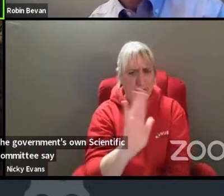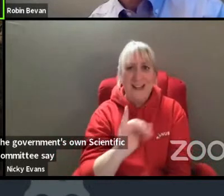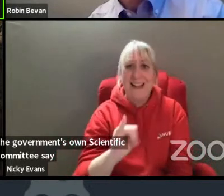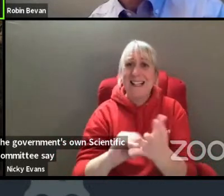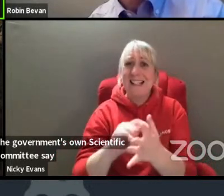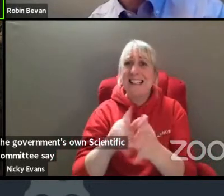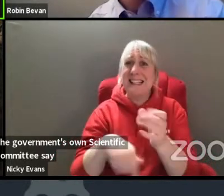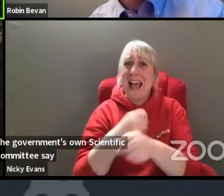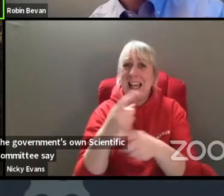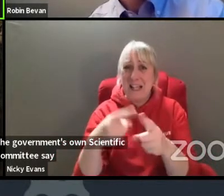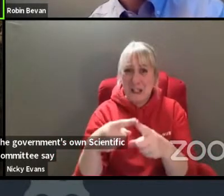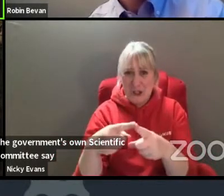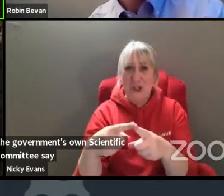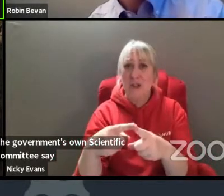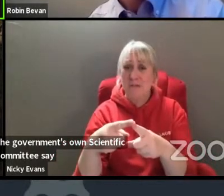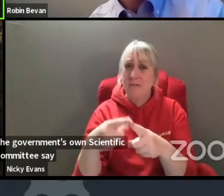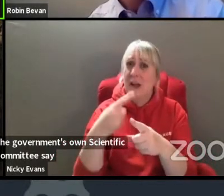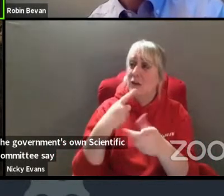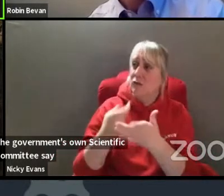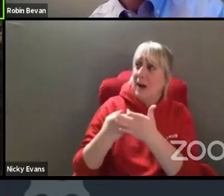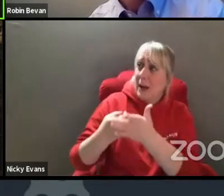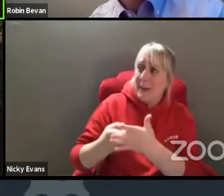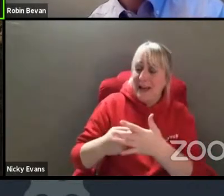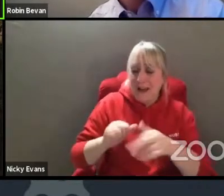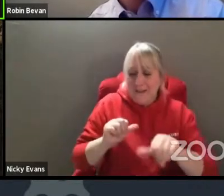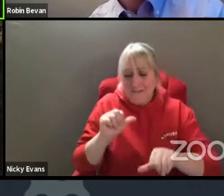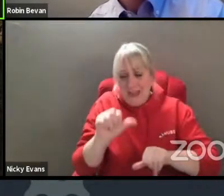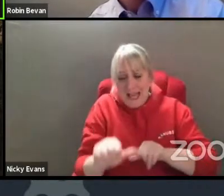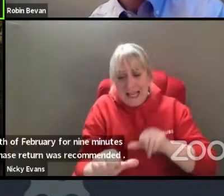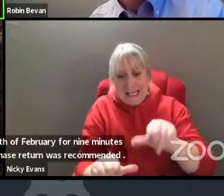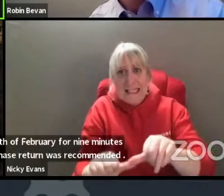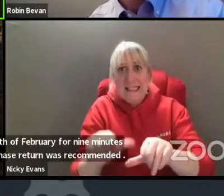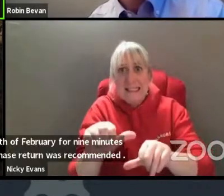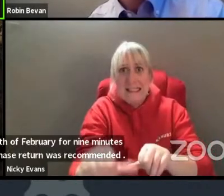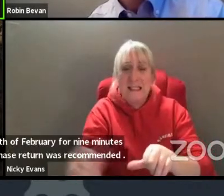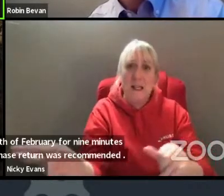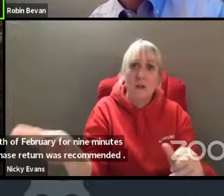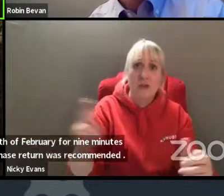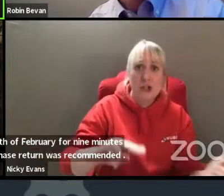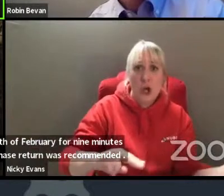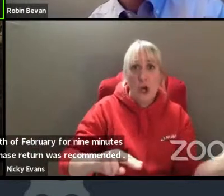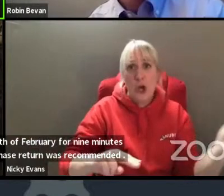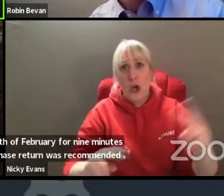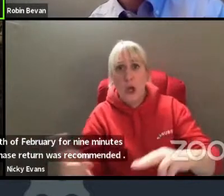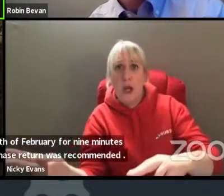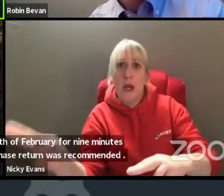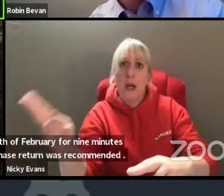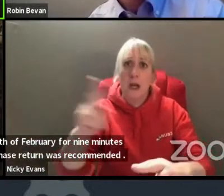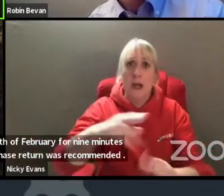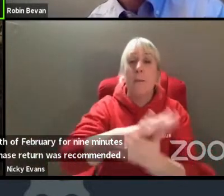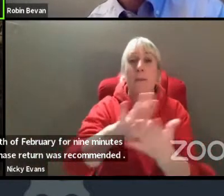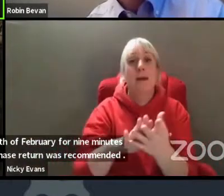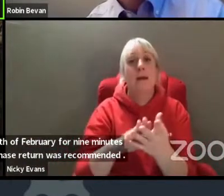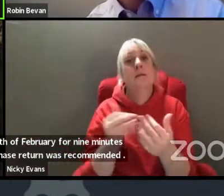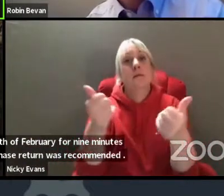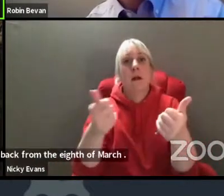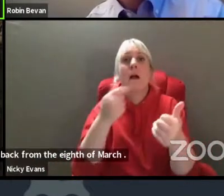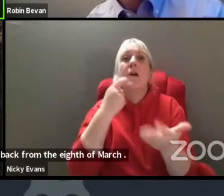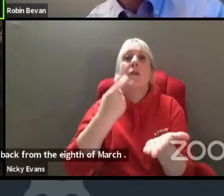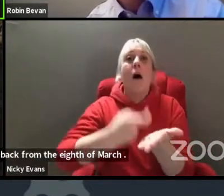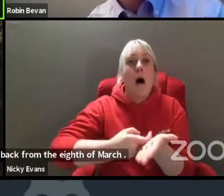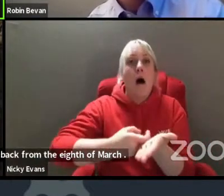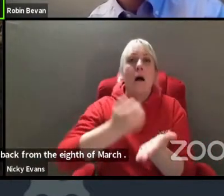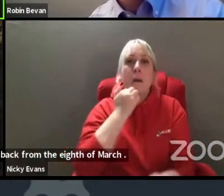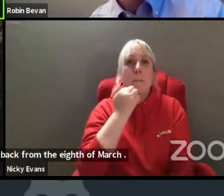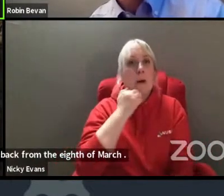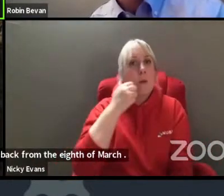on SAGE who advised the government thought that this was the best way to keep the reproduction, the R rate, down. Any